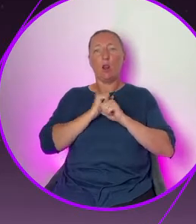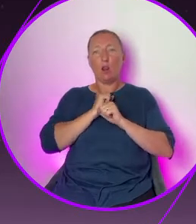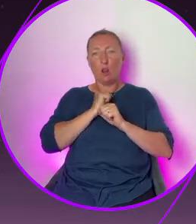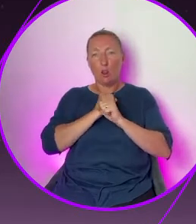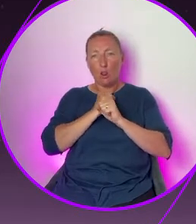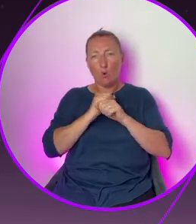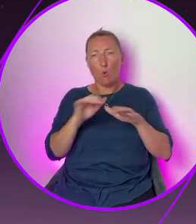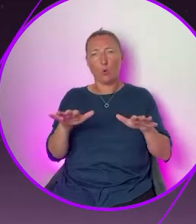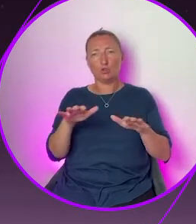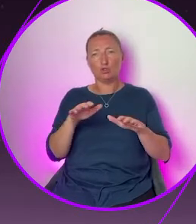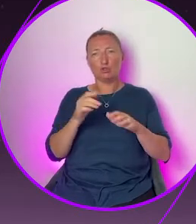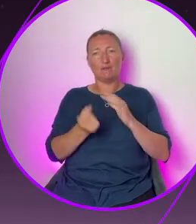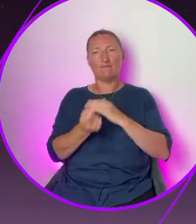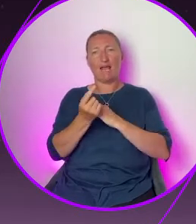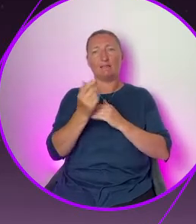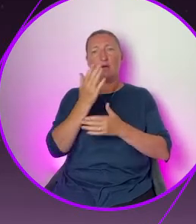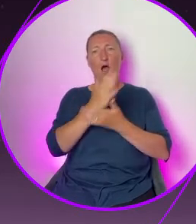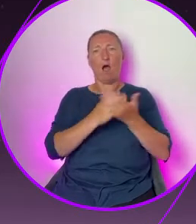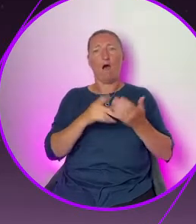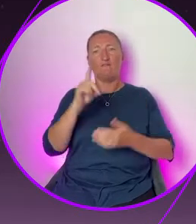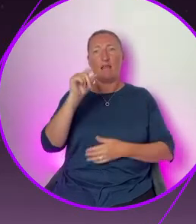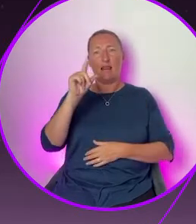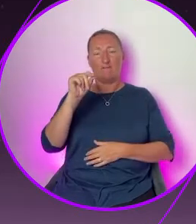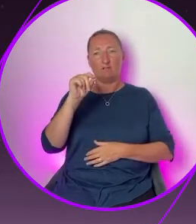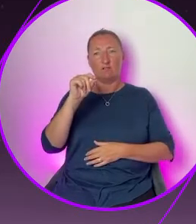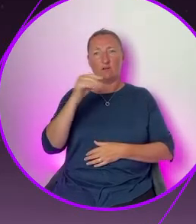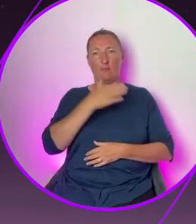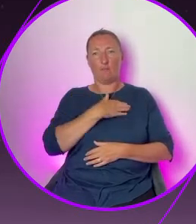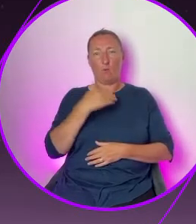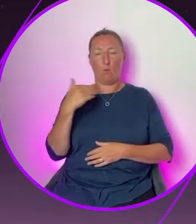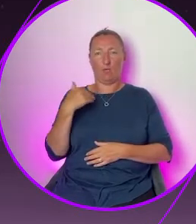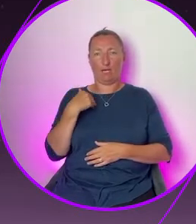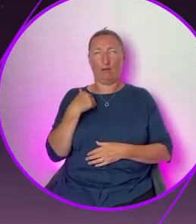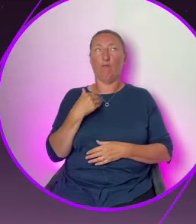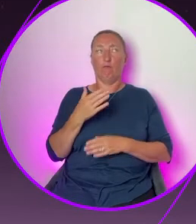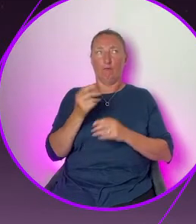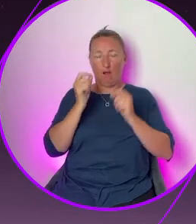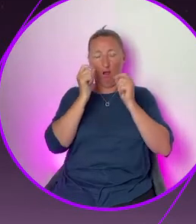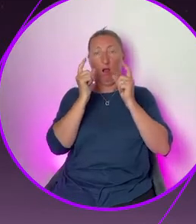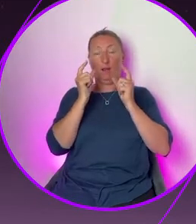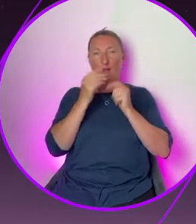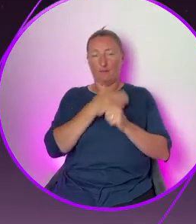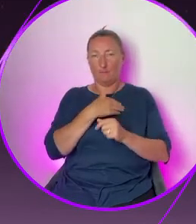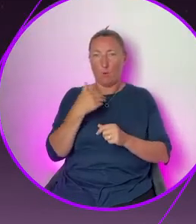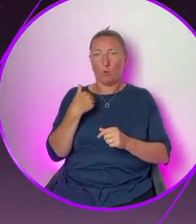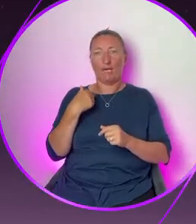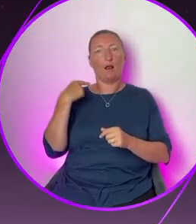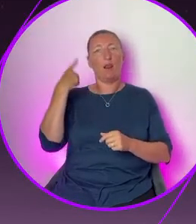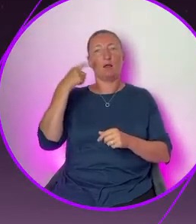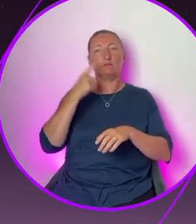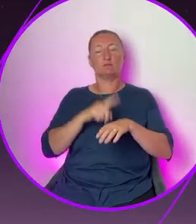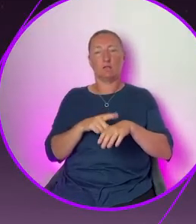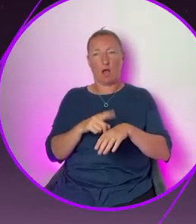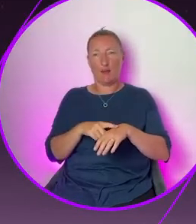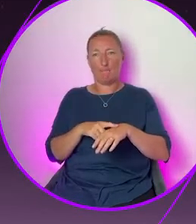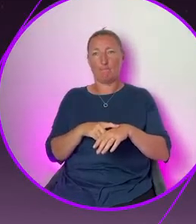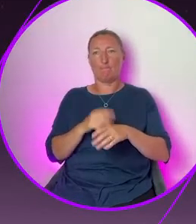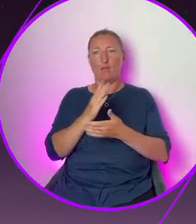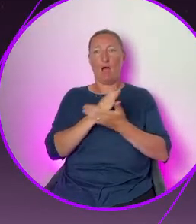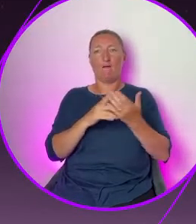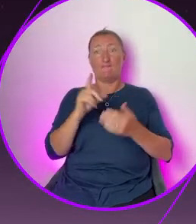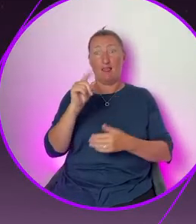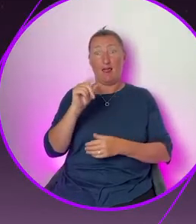a.m. Early, on the 26th of July, 11:30 a.m. London time. Yep. British summer